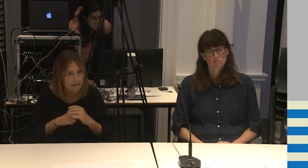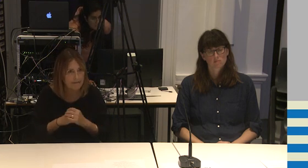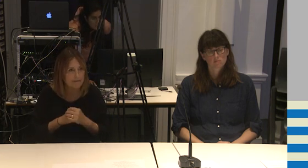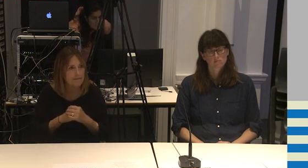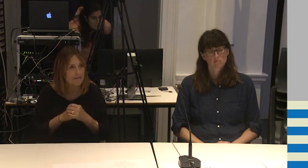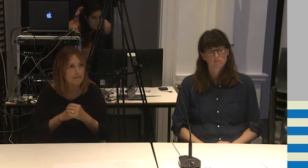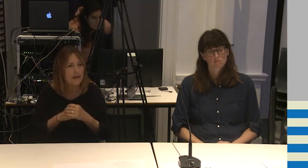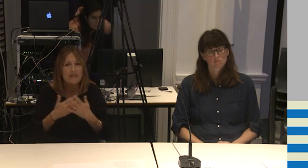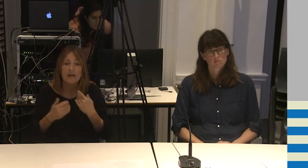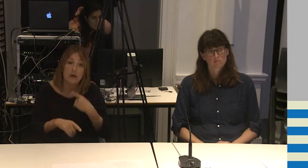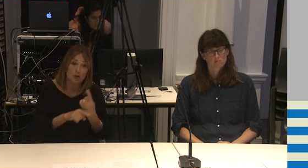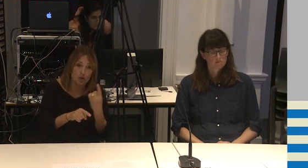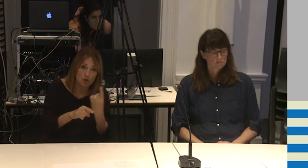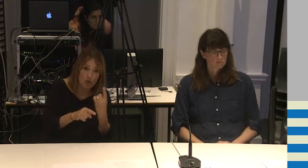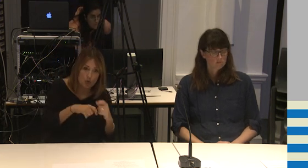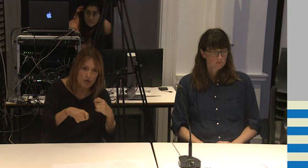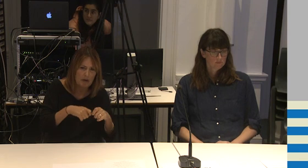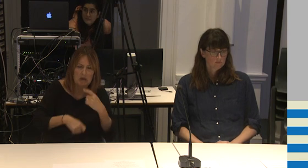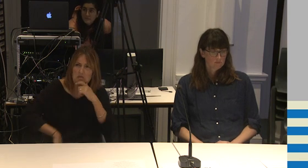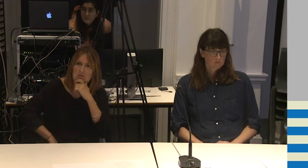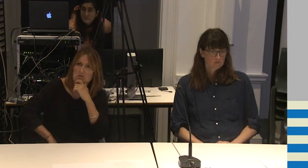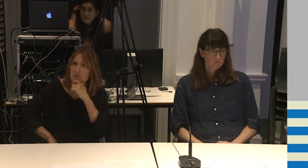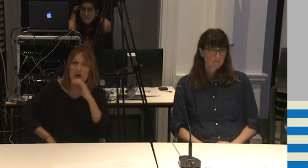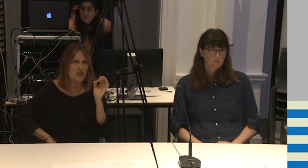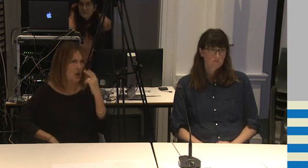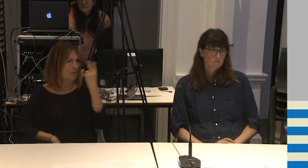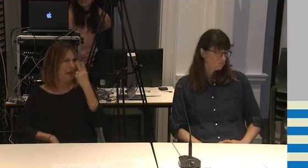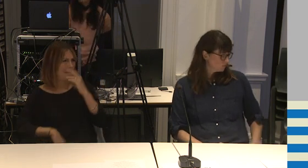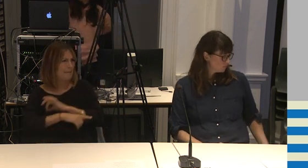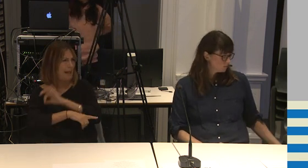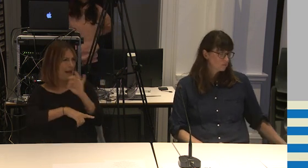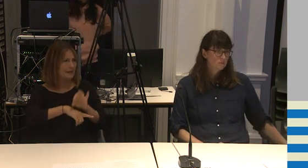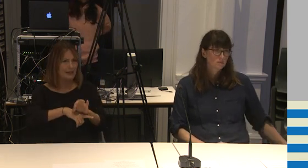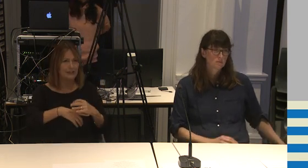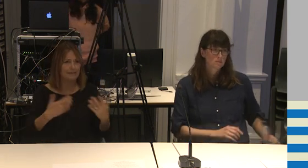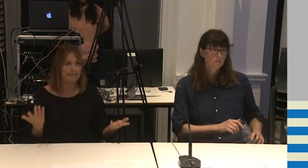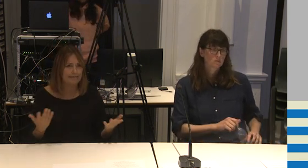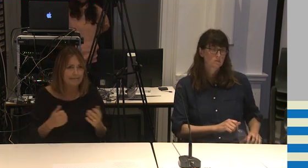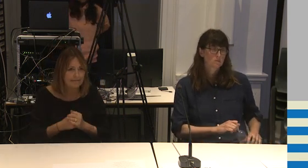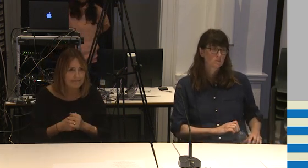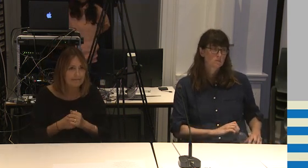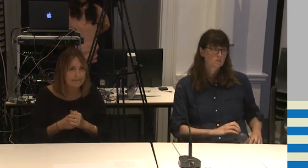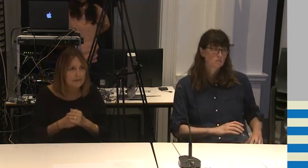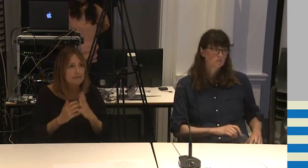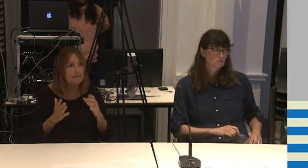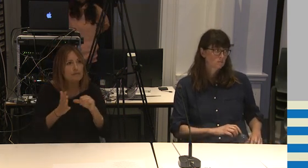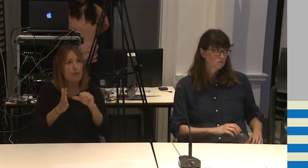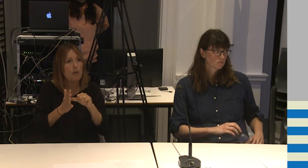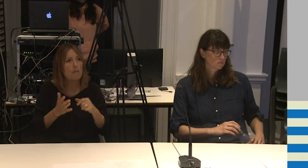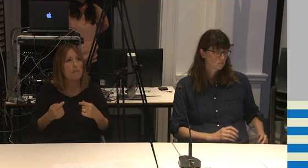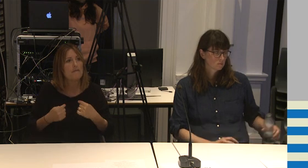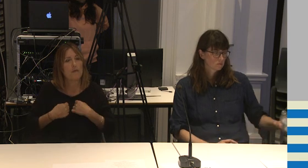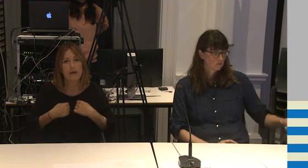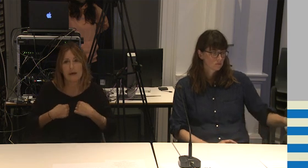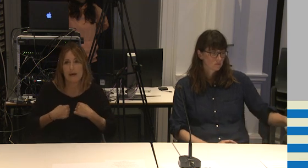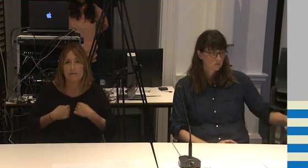gone, oh, well, there aren't any blind people in architecture. And one of the big issues that I faced is